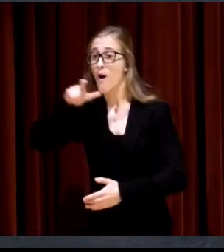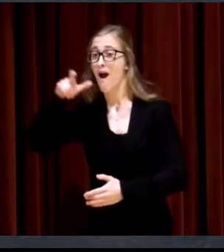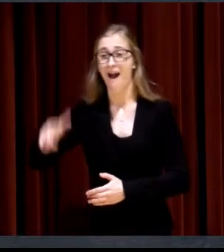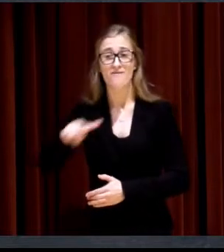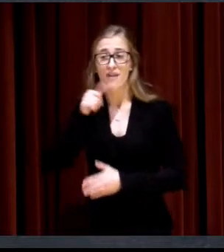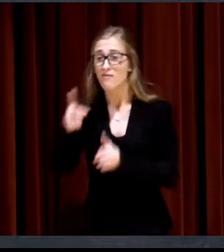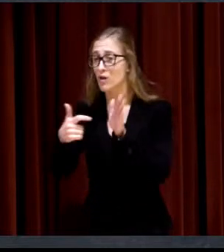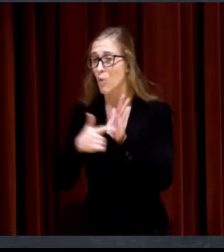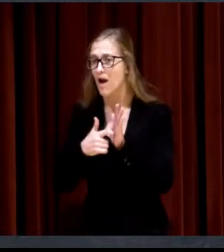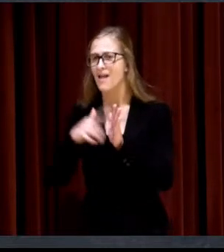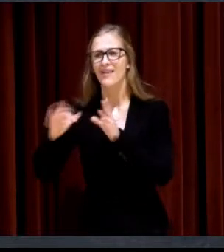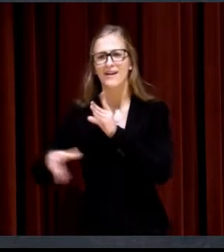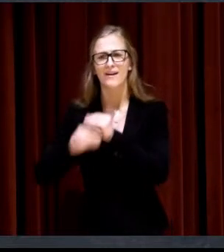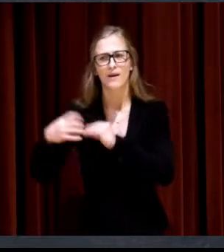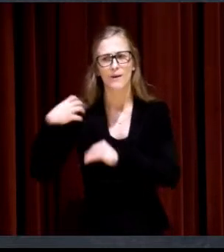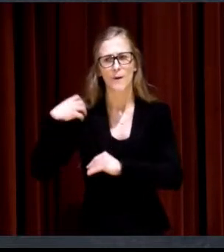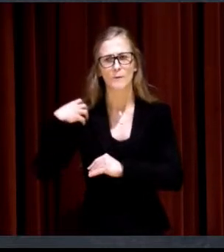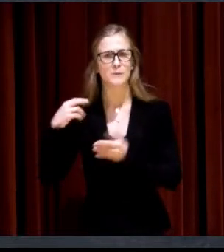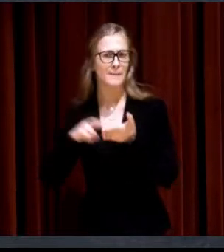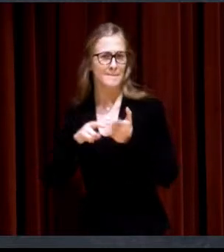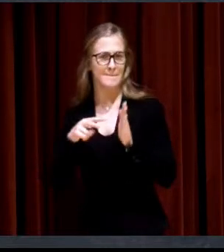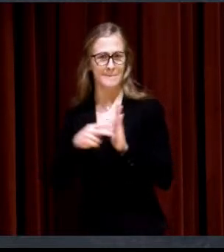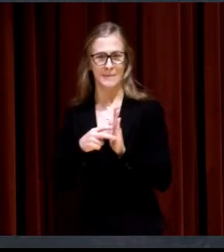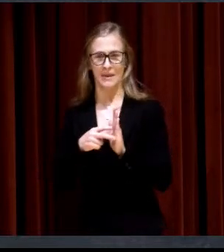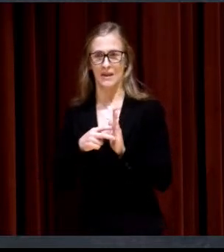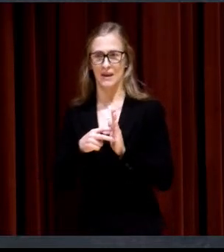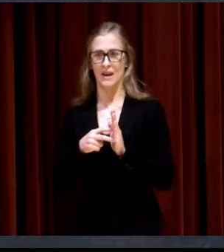So with this additional coaching, does that mean we're going to